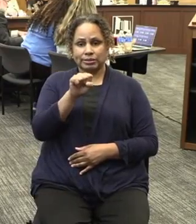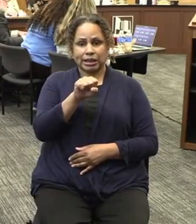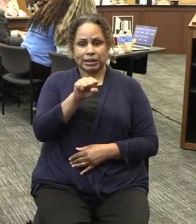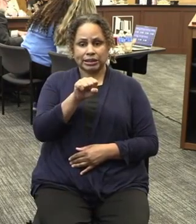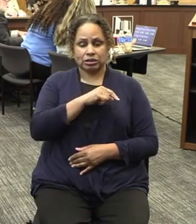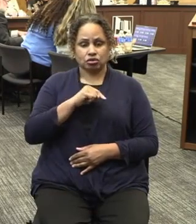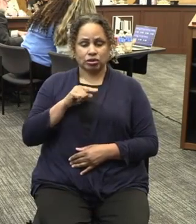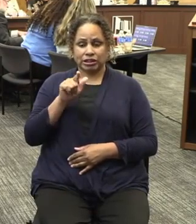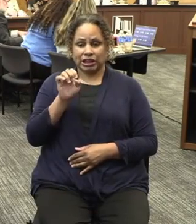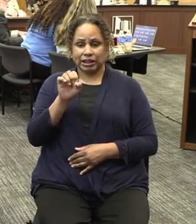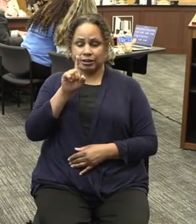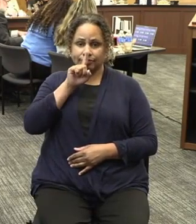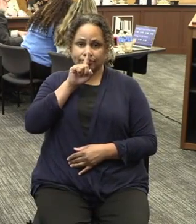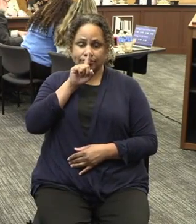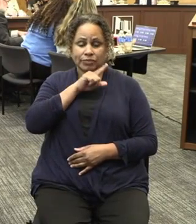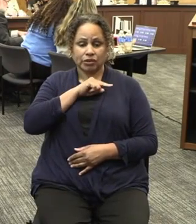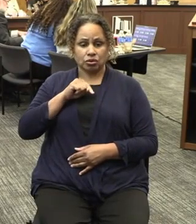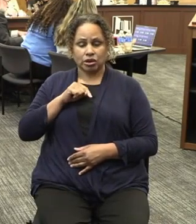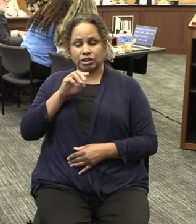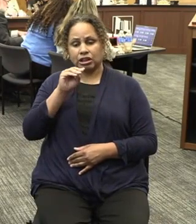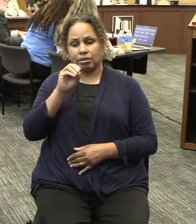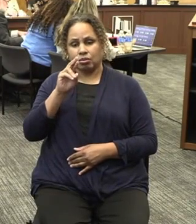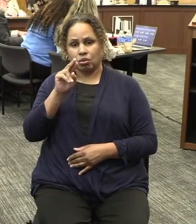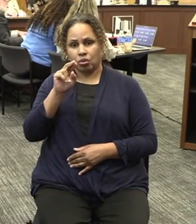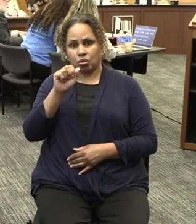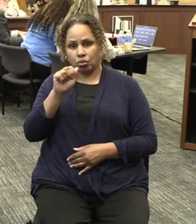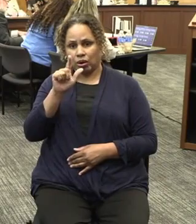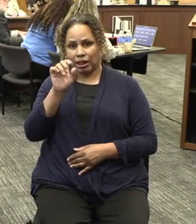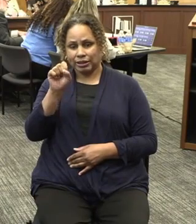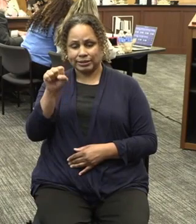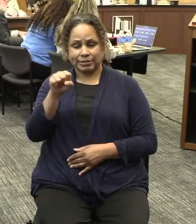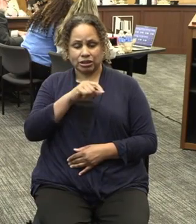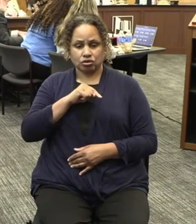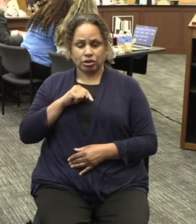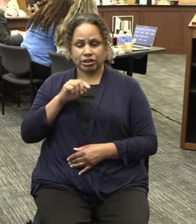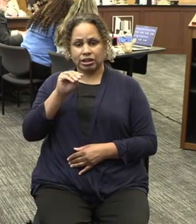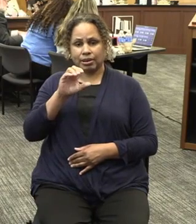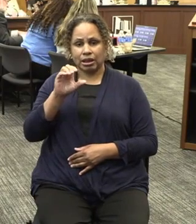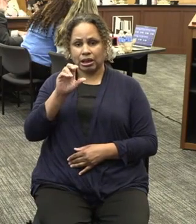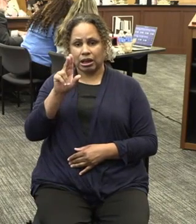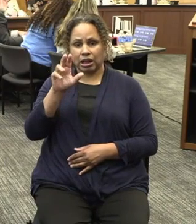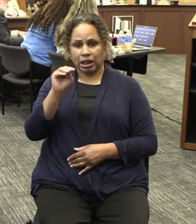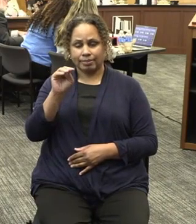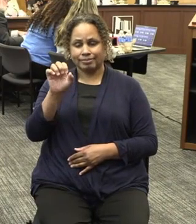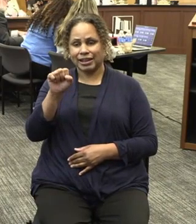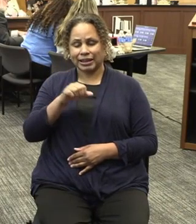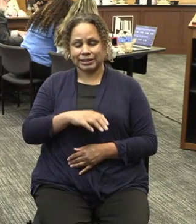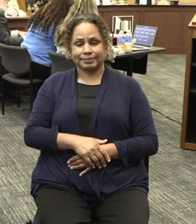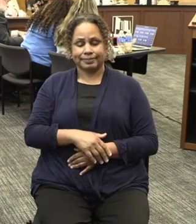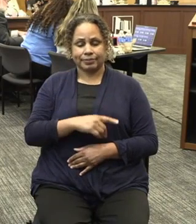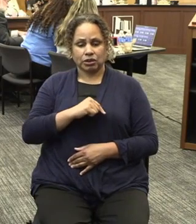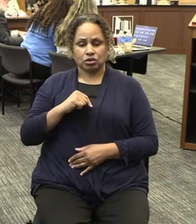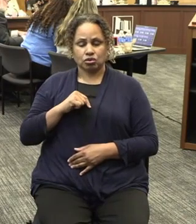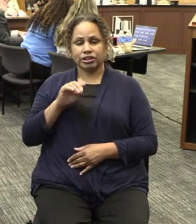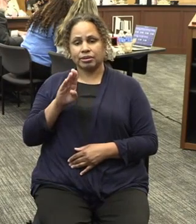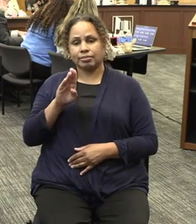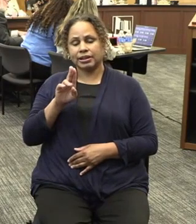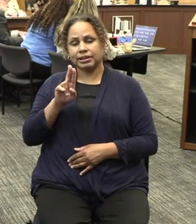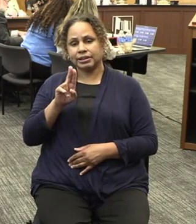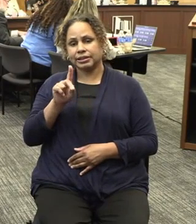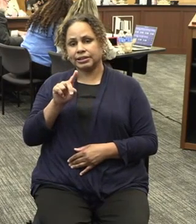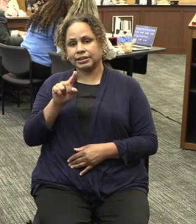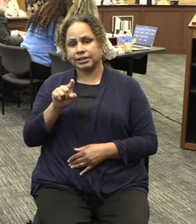Trustee Lee, trustee Morales. Yes. Trustee McCullum, Yes. trustee Budzinski,